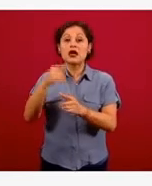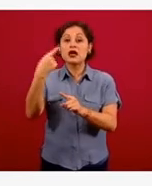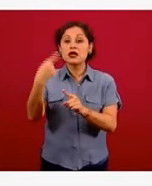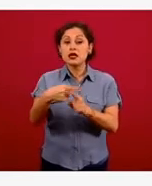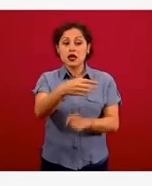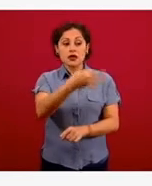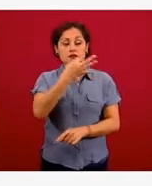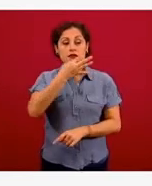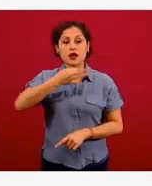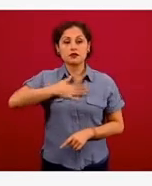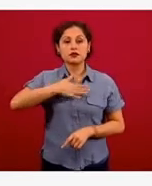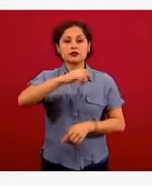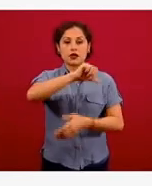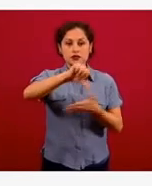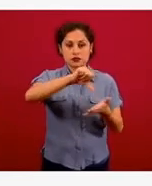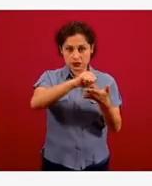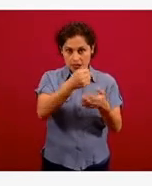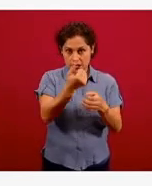condition and also in